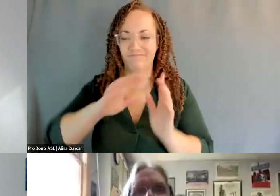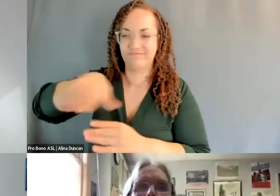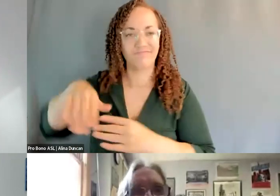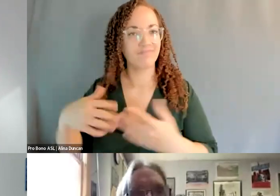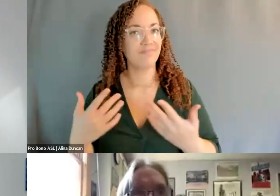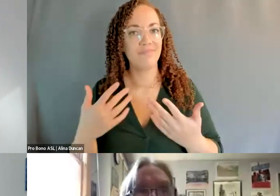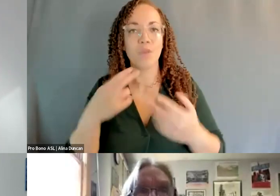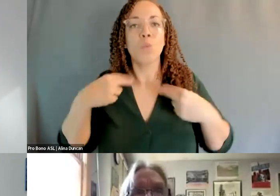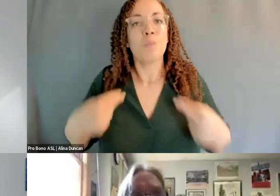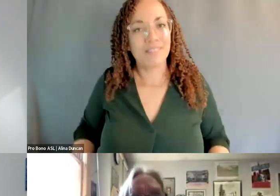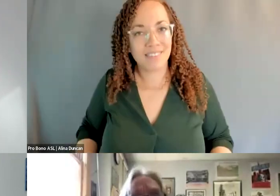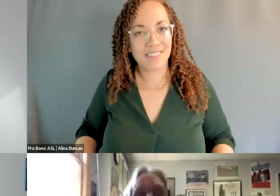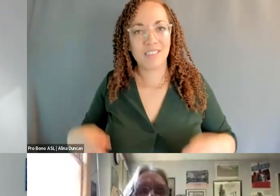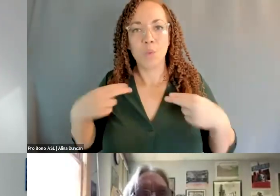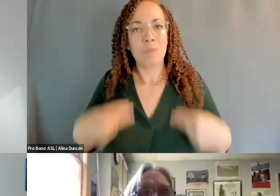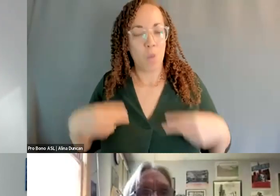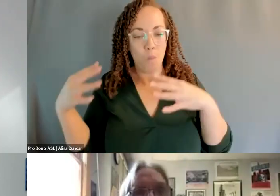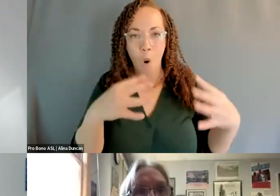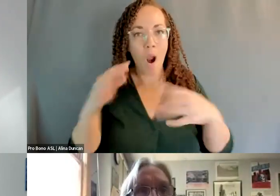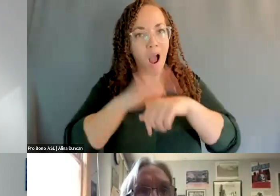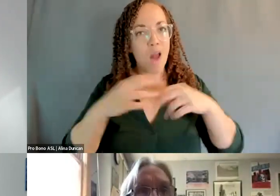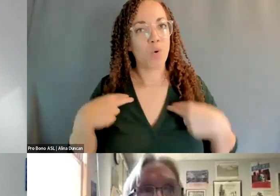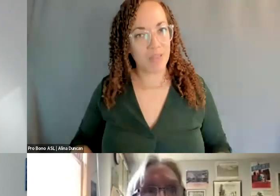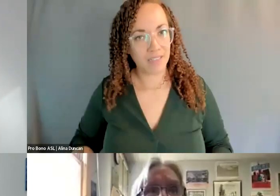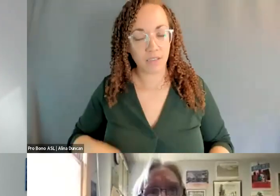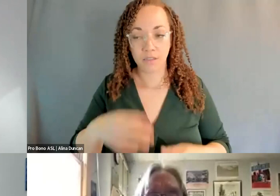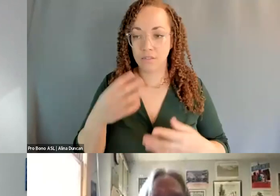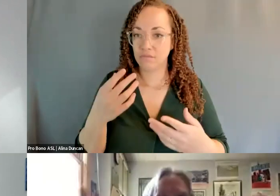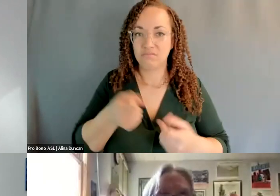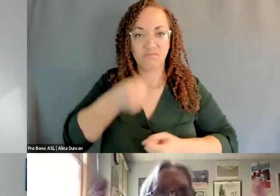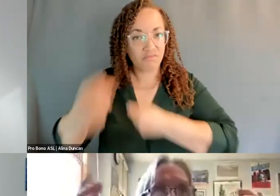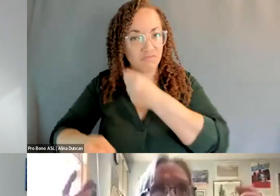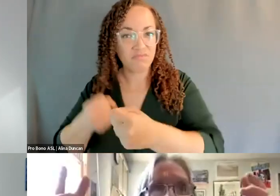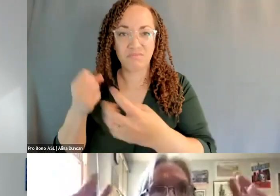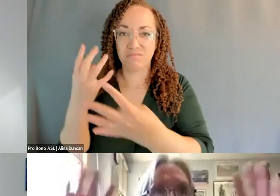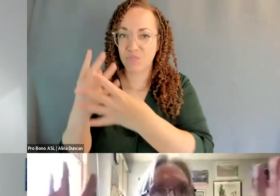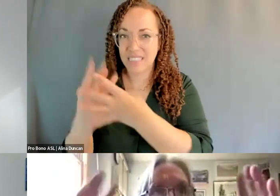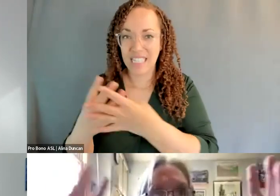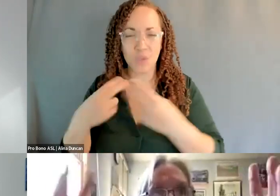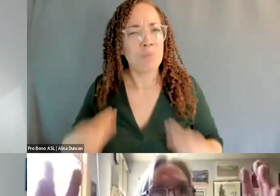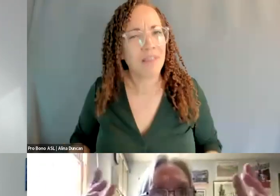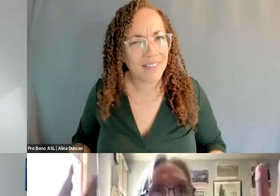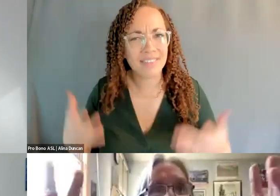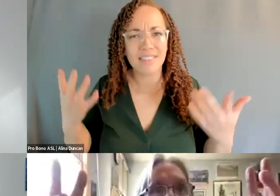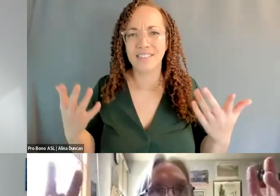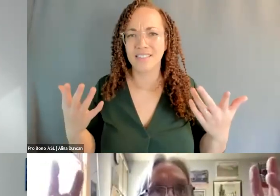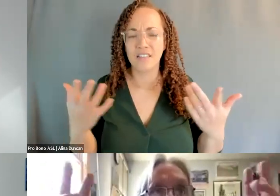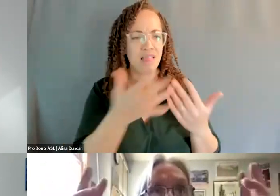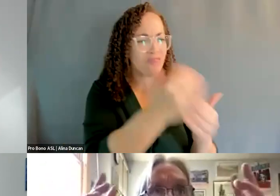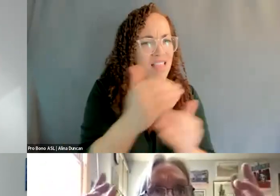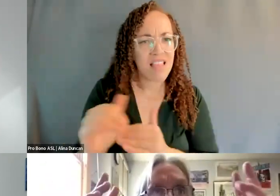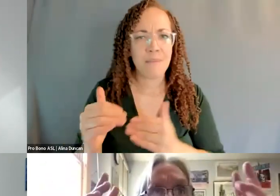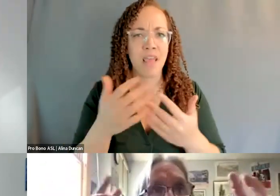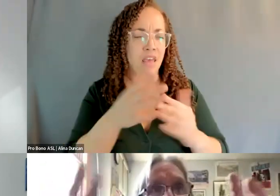sweeping human beings. You're incarcerating human beings. And that's the context that I think we should have more studies